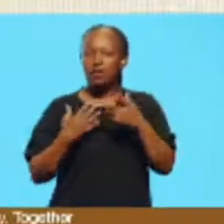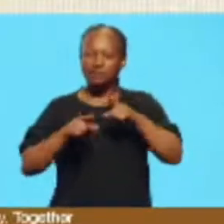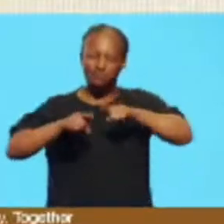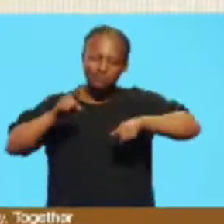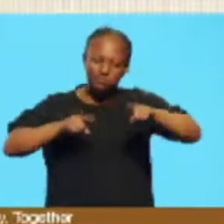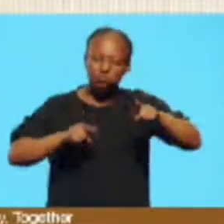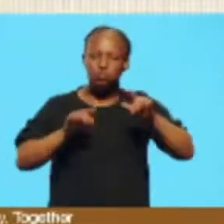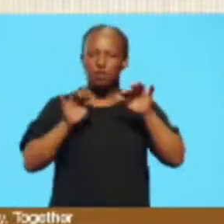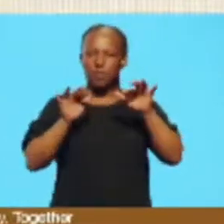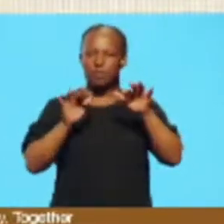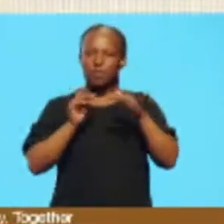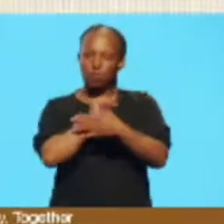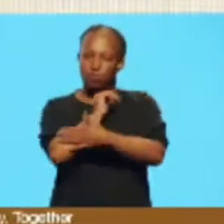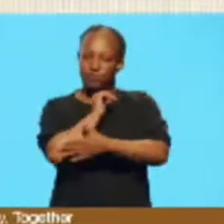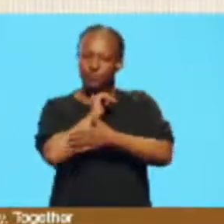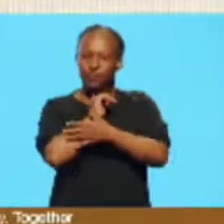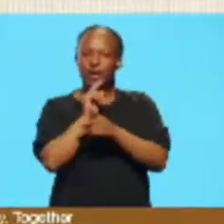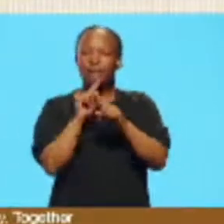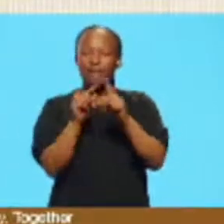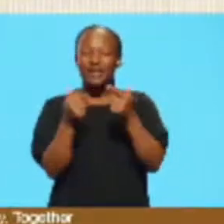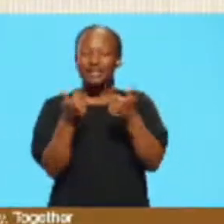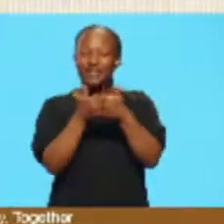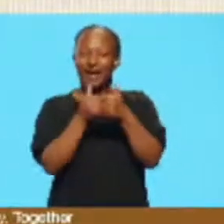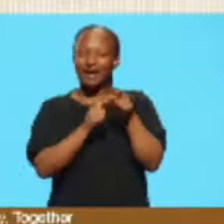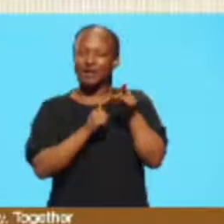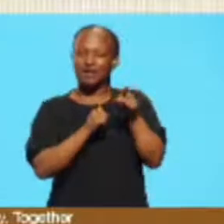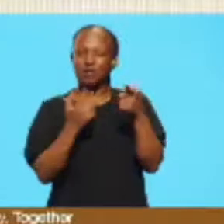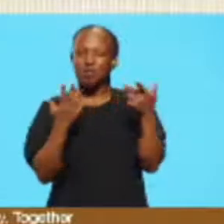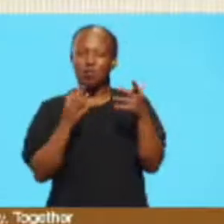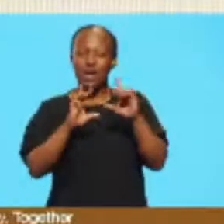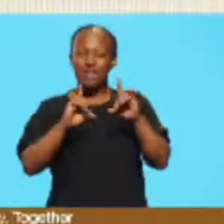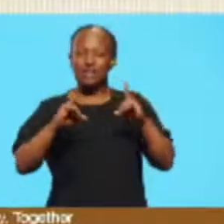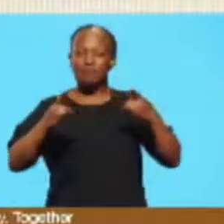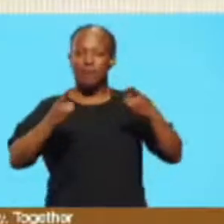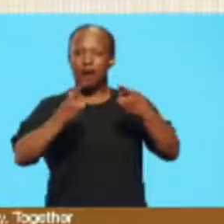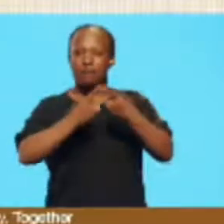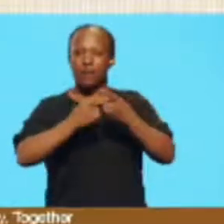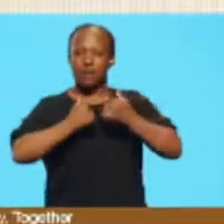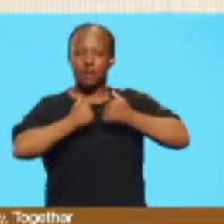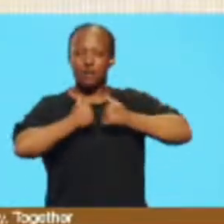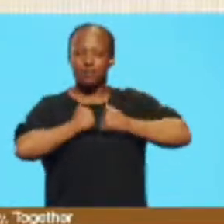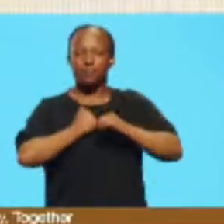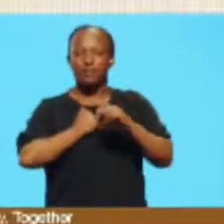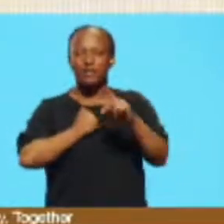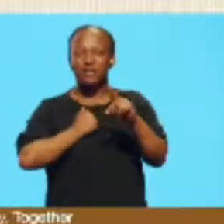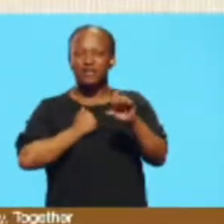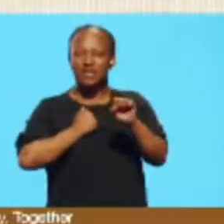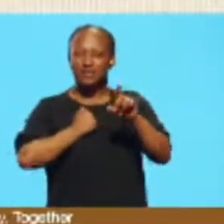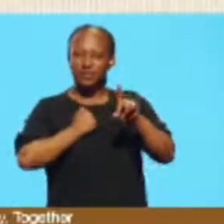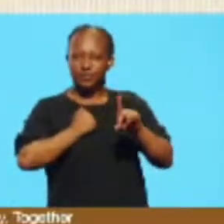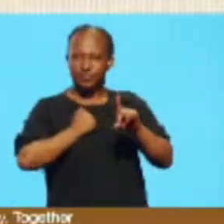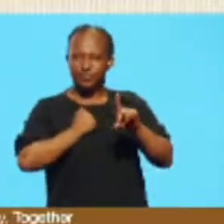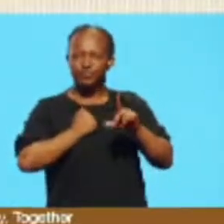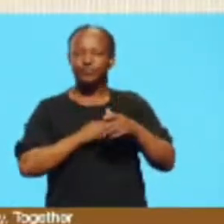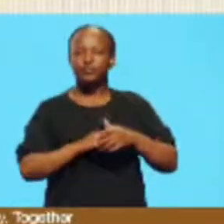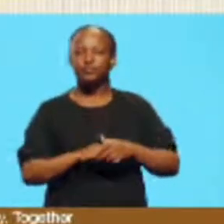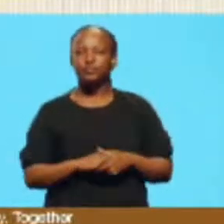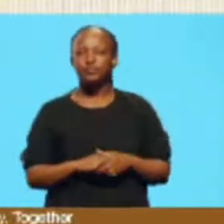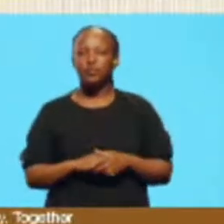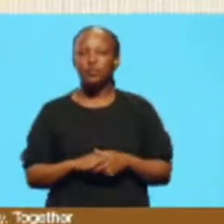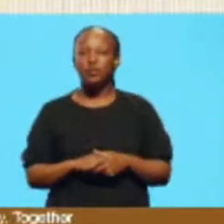the challenge that we are still facing, even within my department, social development, when we are doing